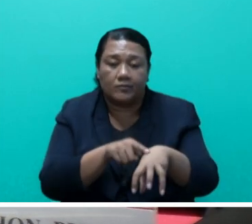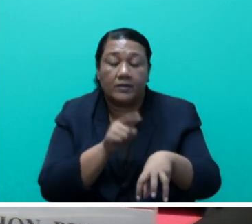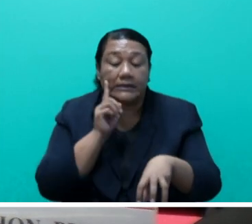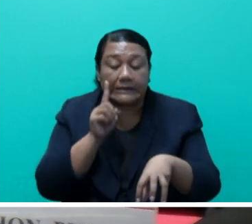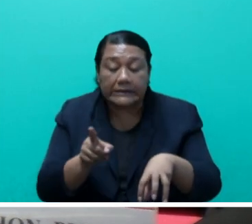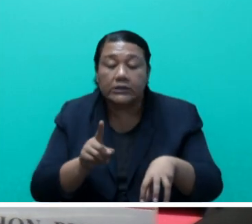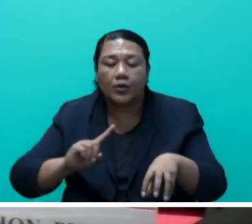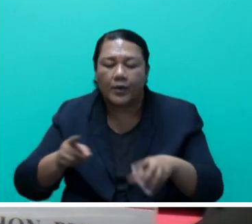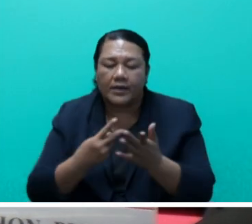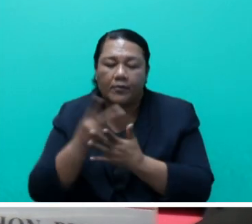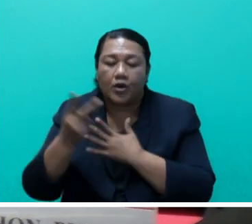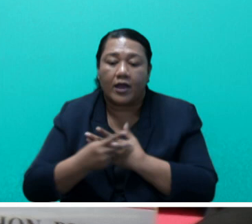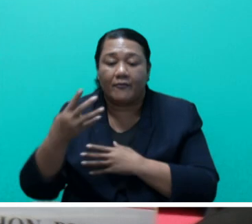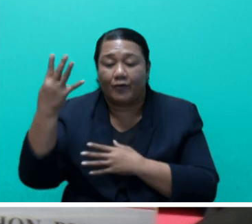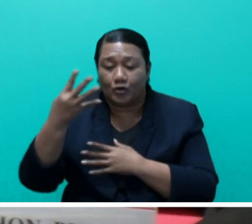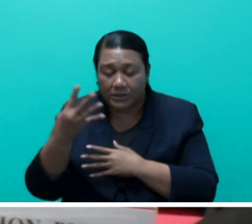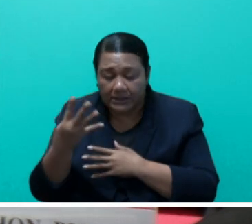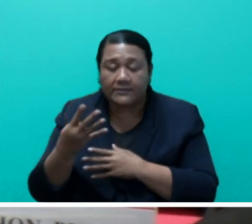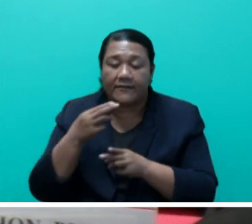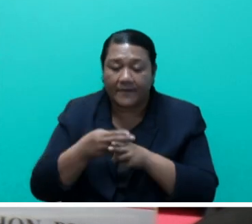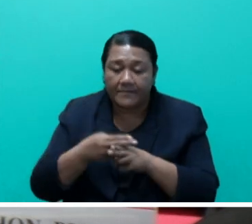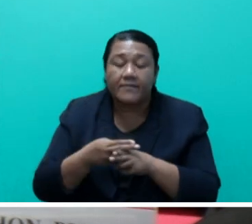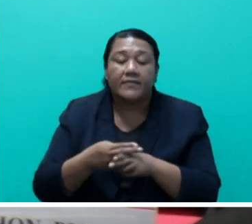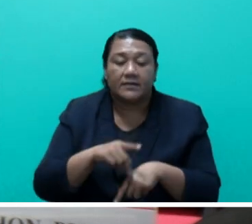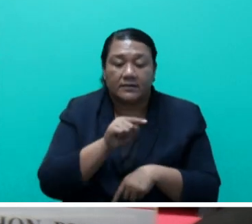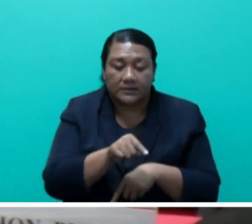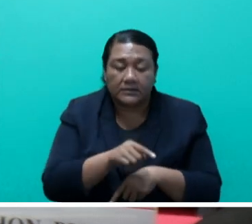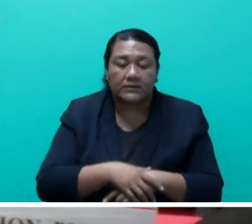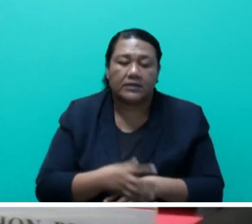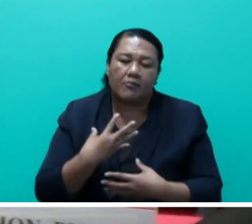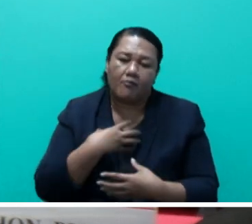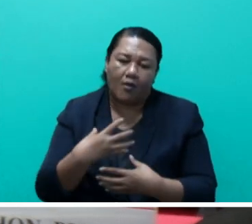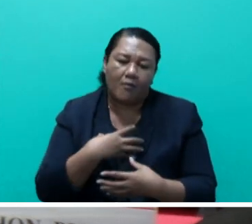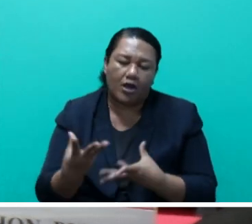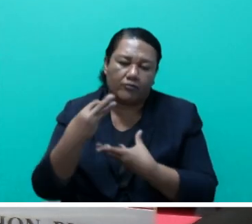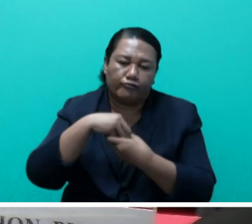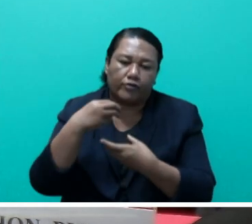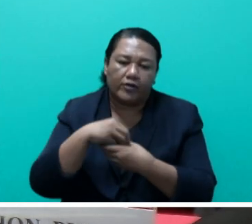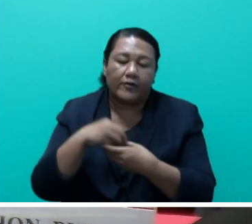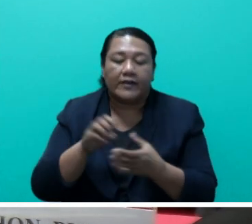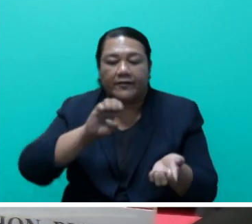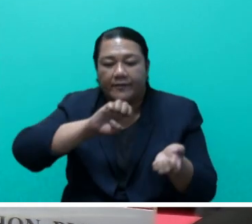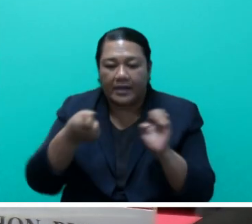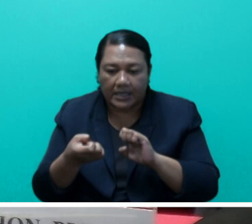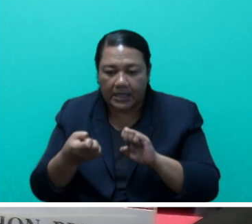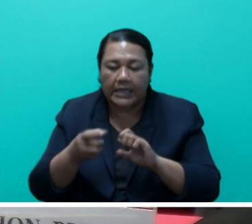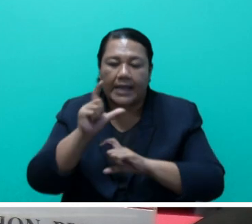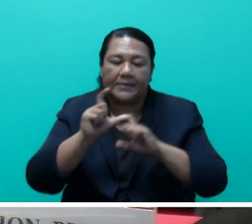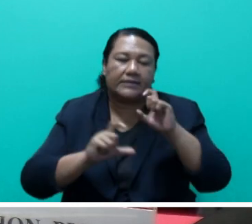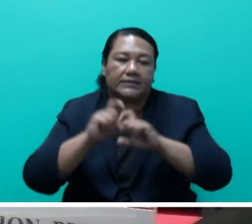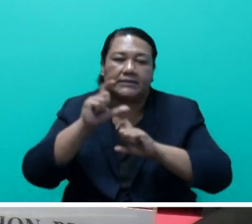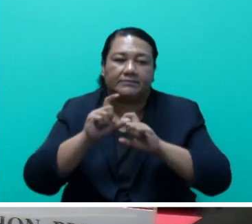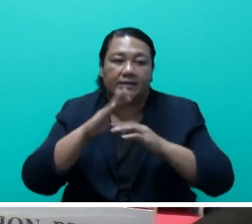progress of these 14 farmers, including those in the nearby communities, to assess efficiency and capacity building.